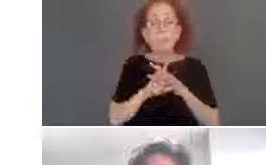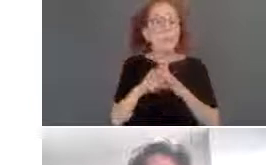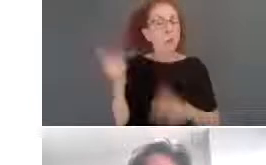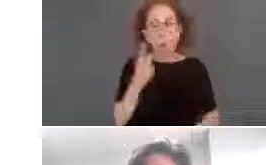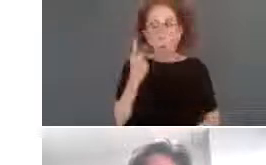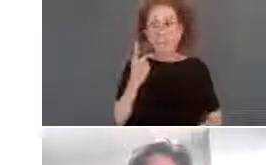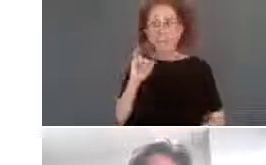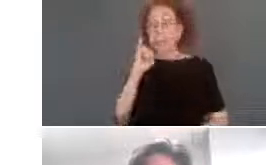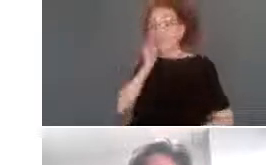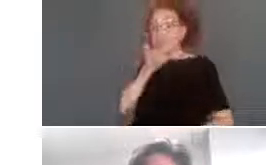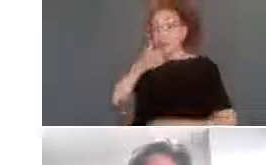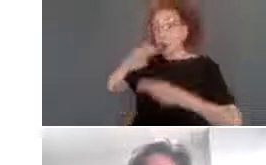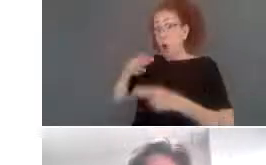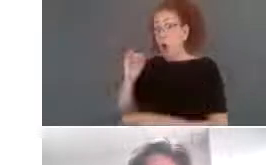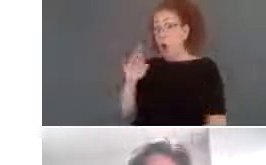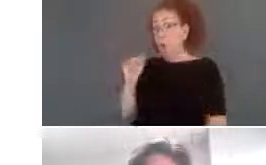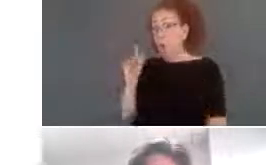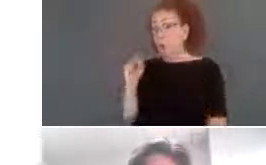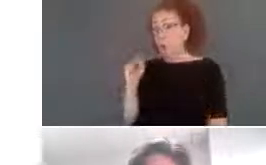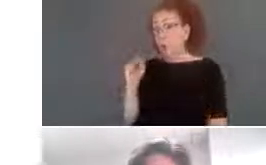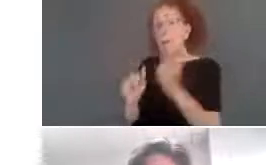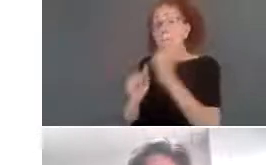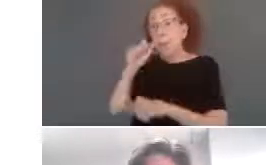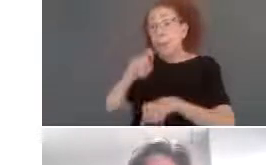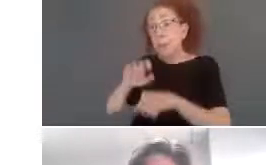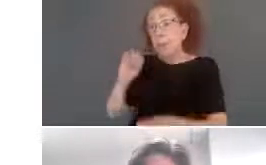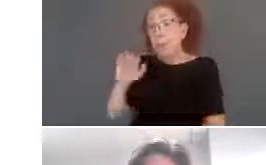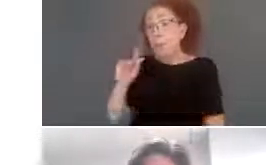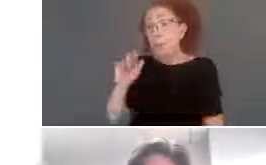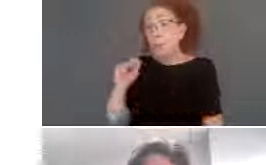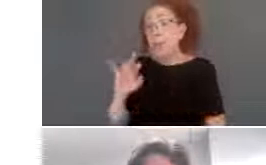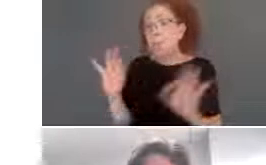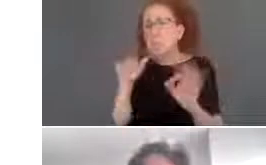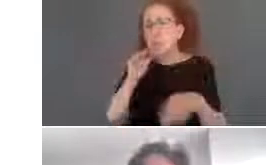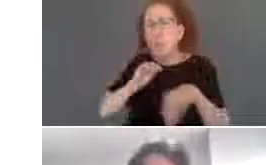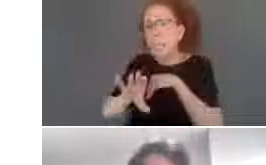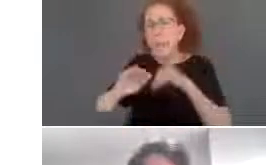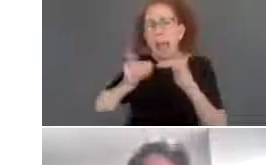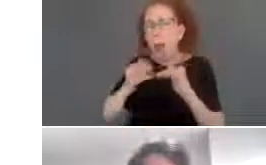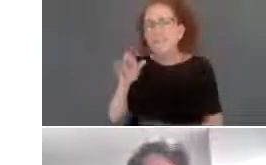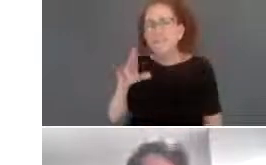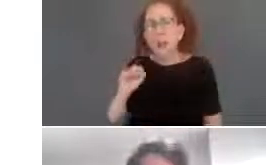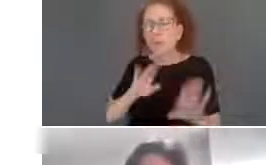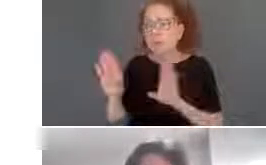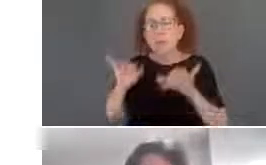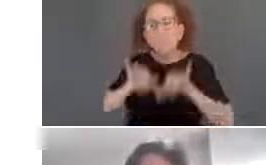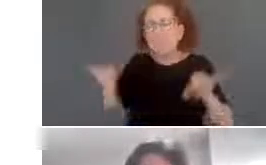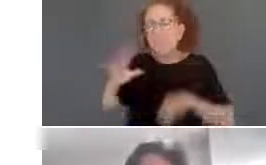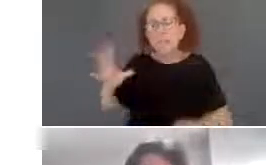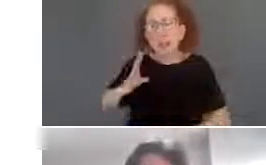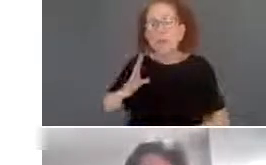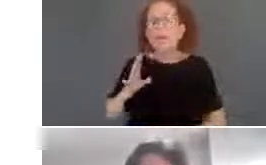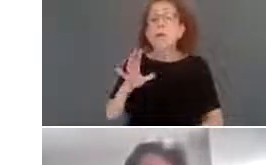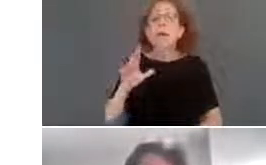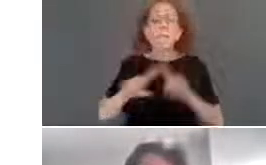mutations. Most mutations don't affect how a virus behaves. Viruses with one or more of these